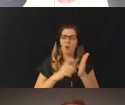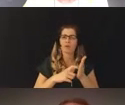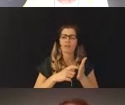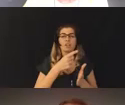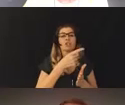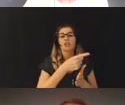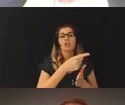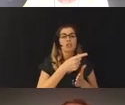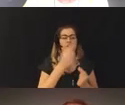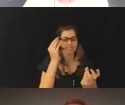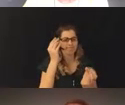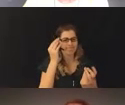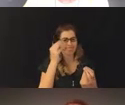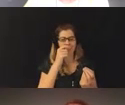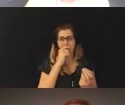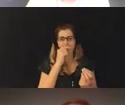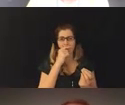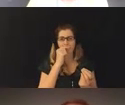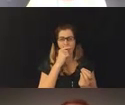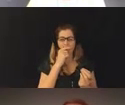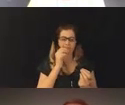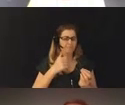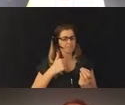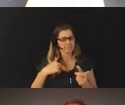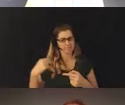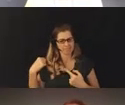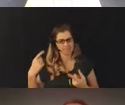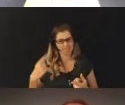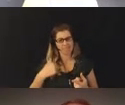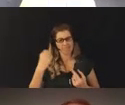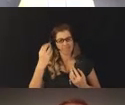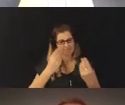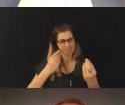the opportunity to discuss the things that kind of weighed on her every